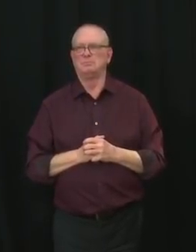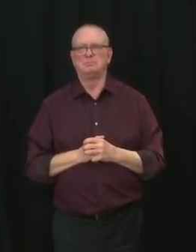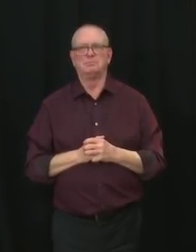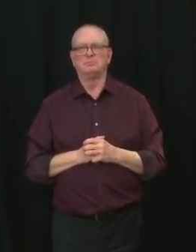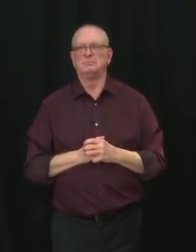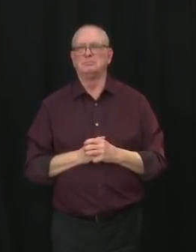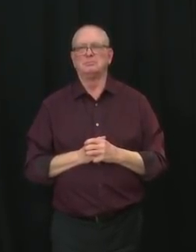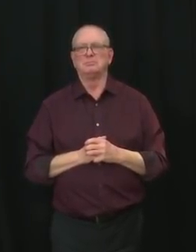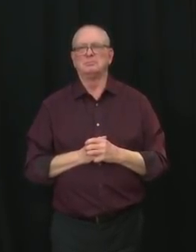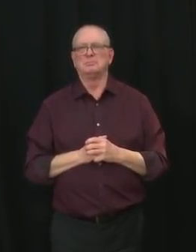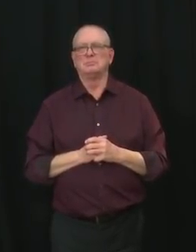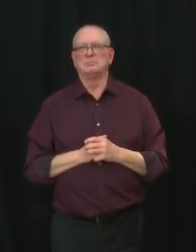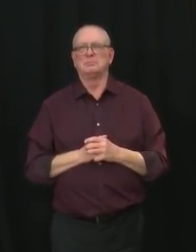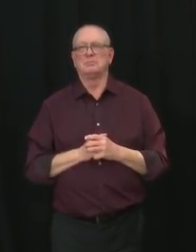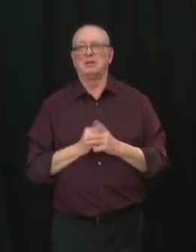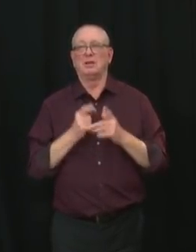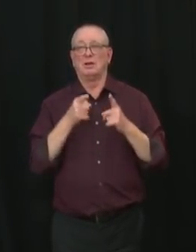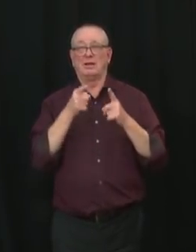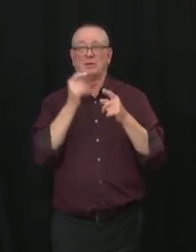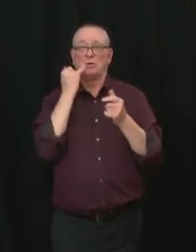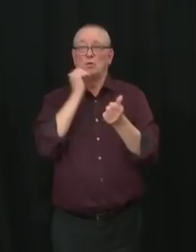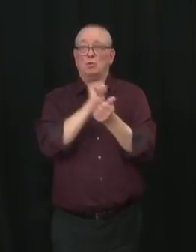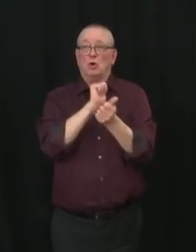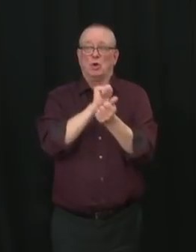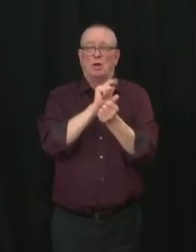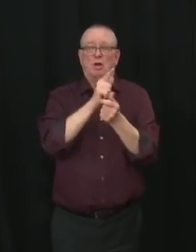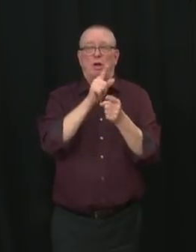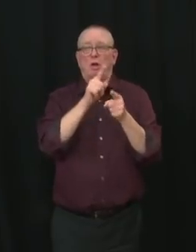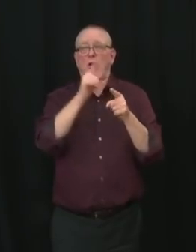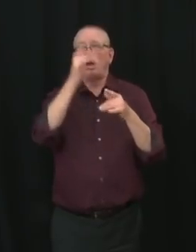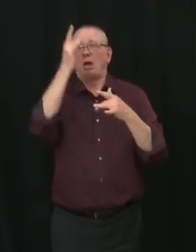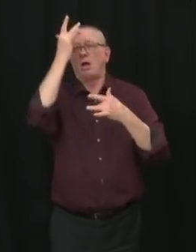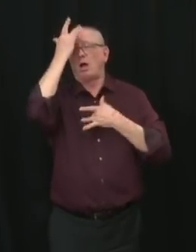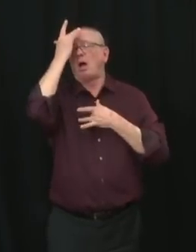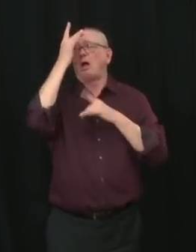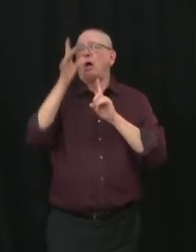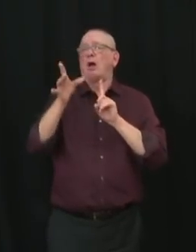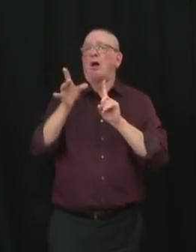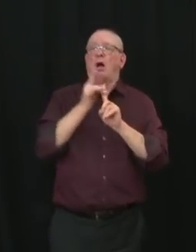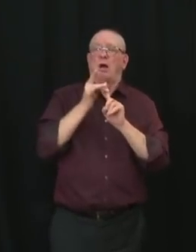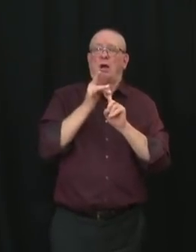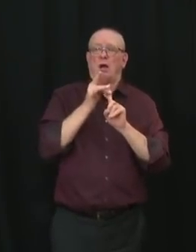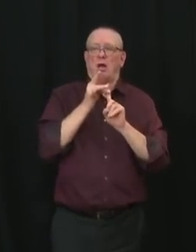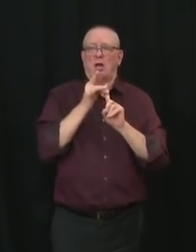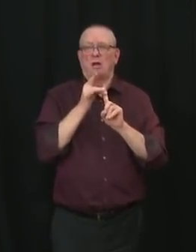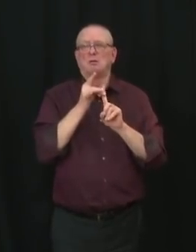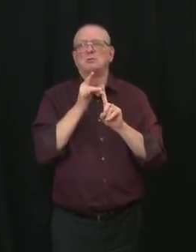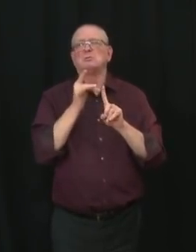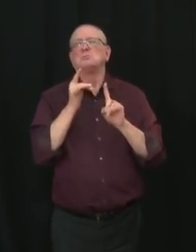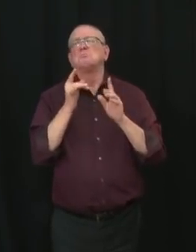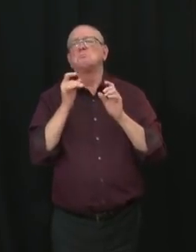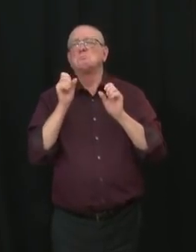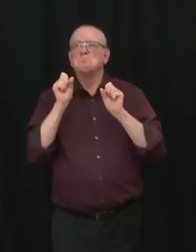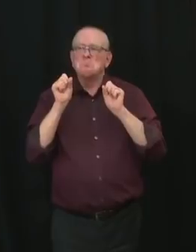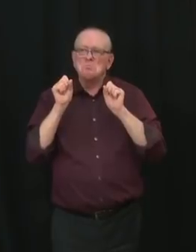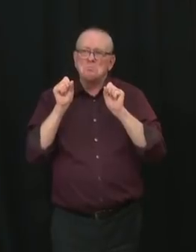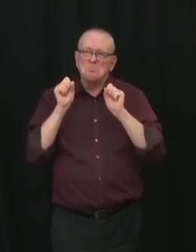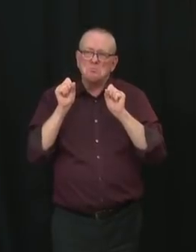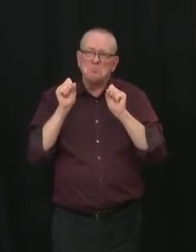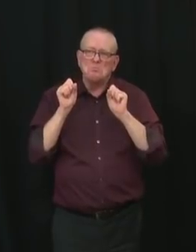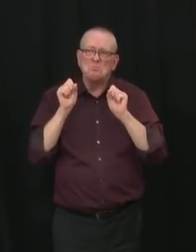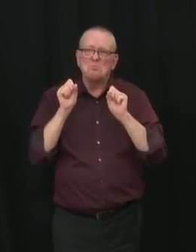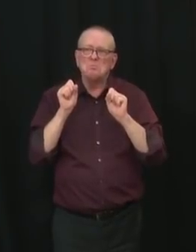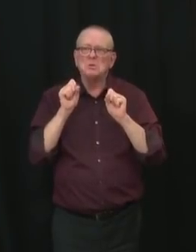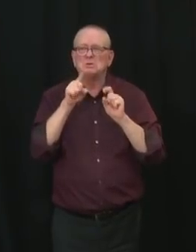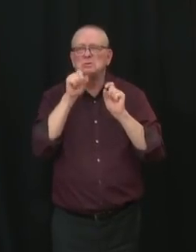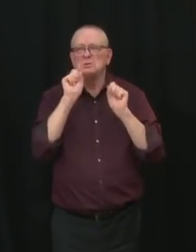workplace as a result of your regular job duties, you may be eligible for coverage and support through the WCB. They